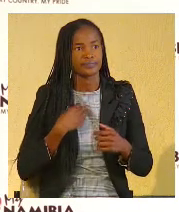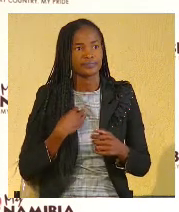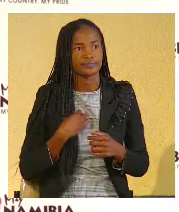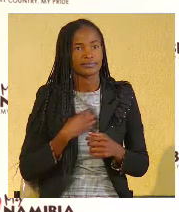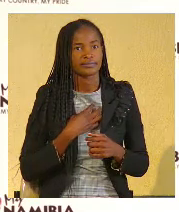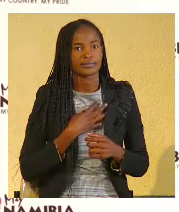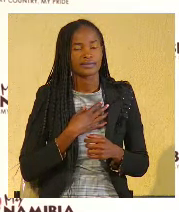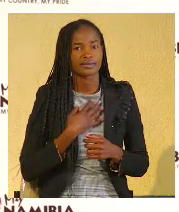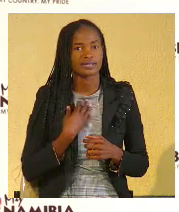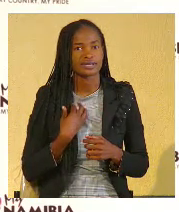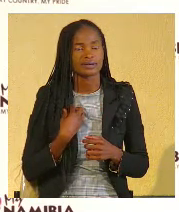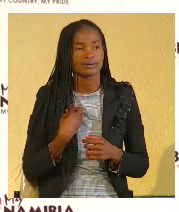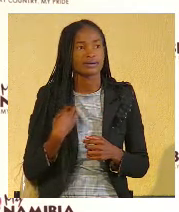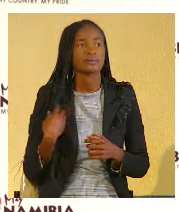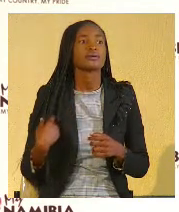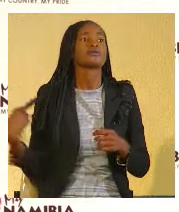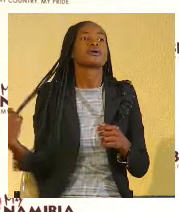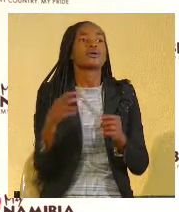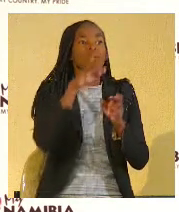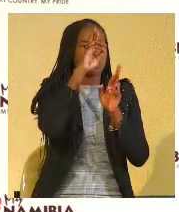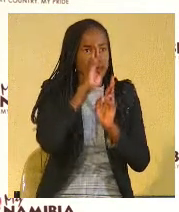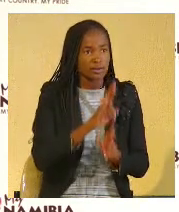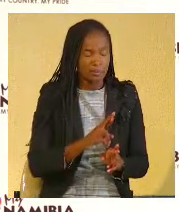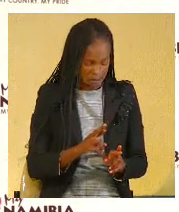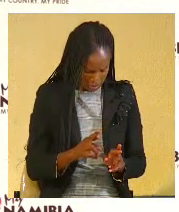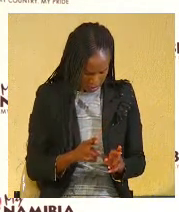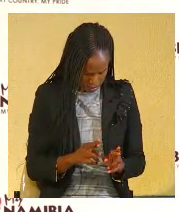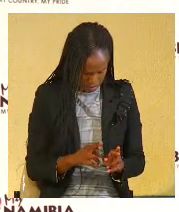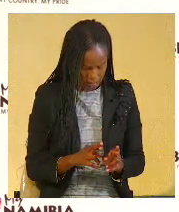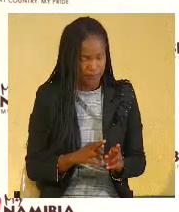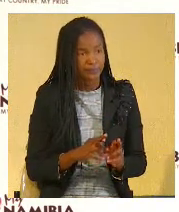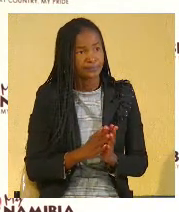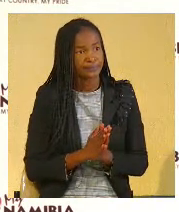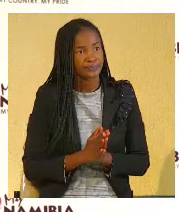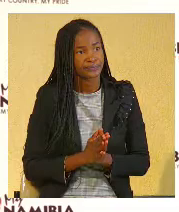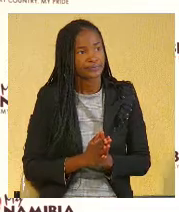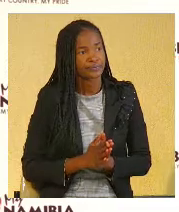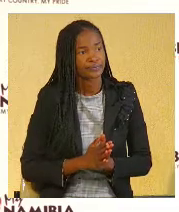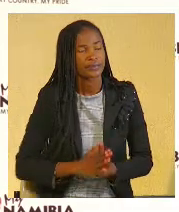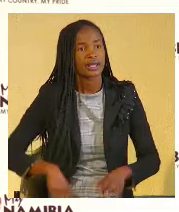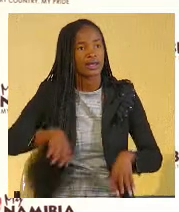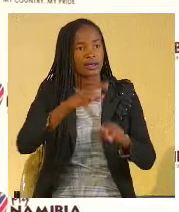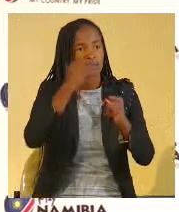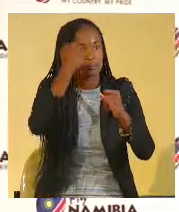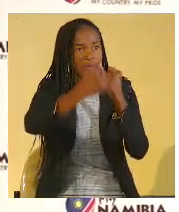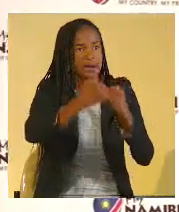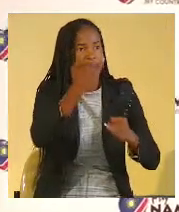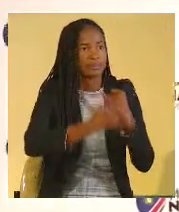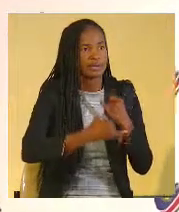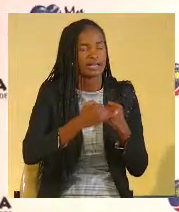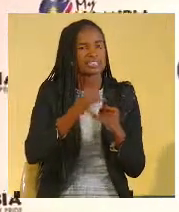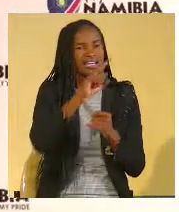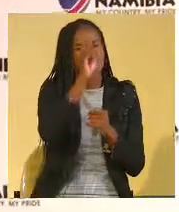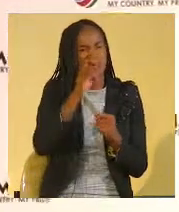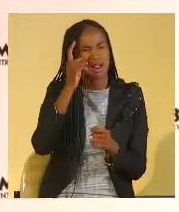start with you, Honorable Shangula, and the same question to Honorable Mushelenga is, there seems to be some